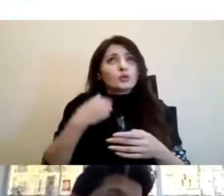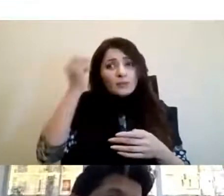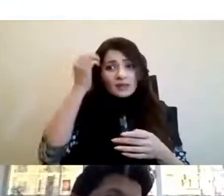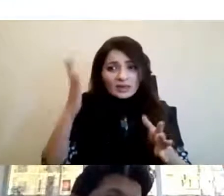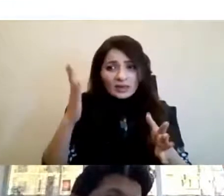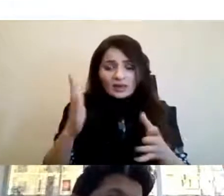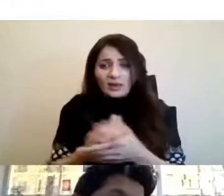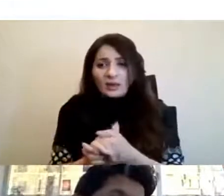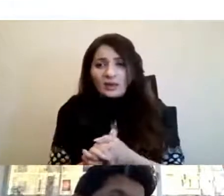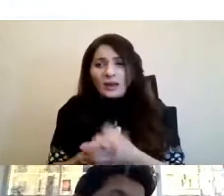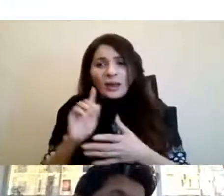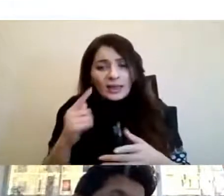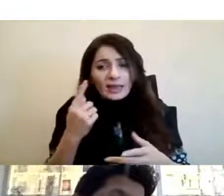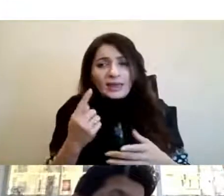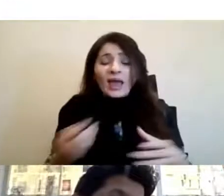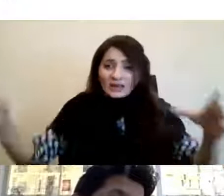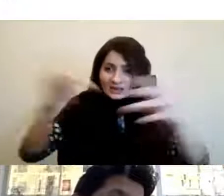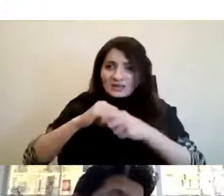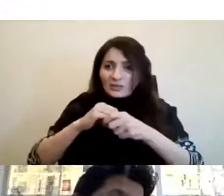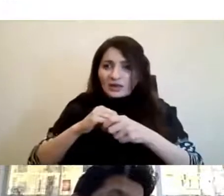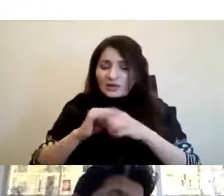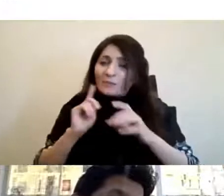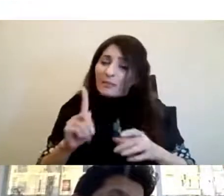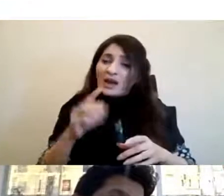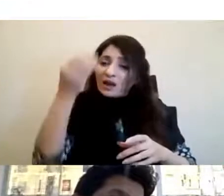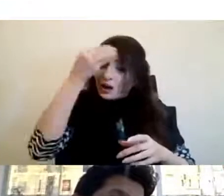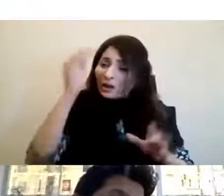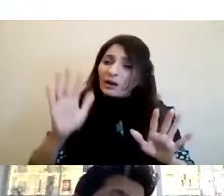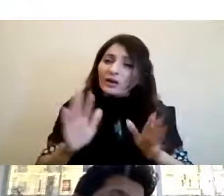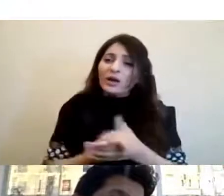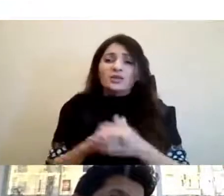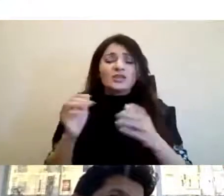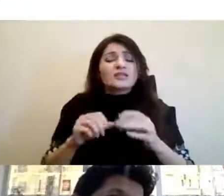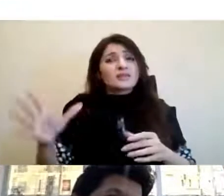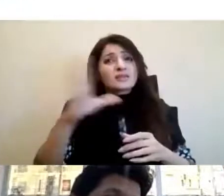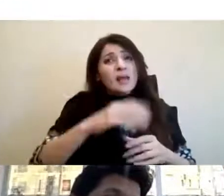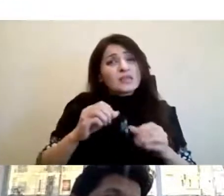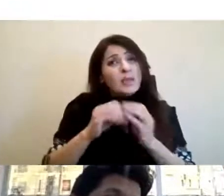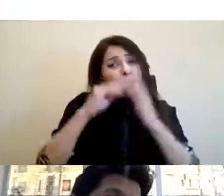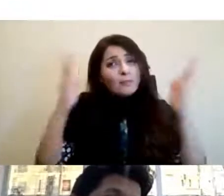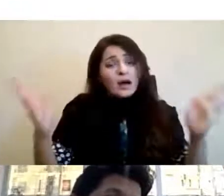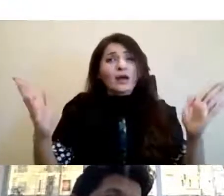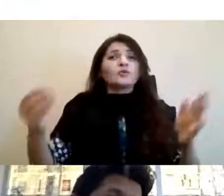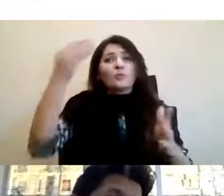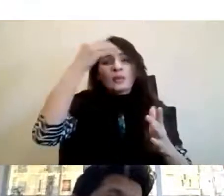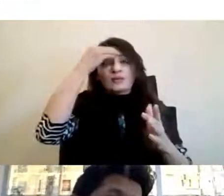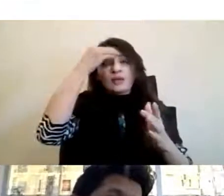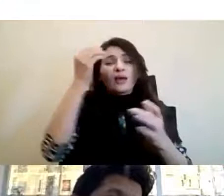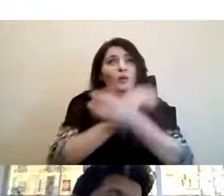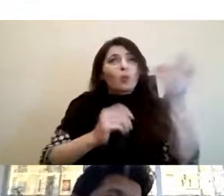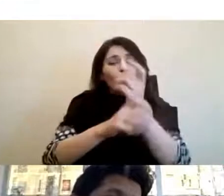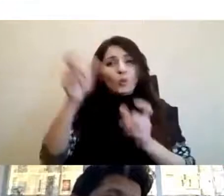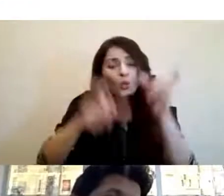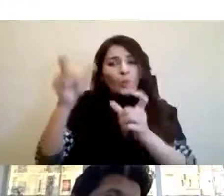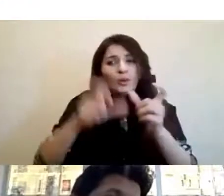One is the accessibility. We found that accessibility is the biggest barrier for people with disabilities. Web are not accessible.